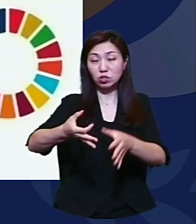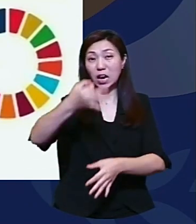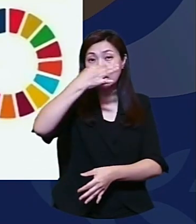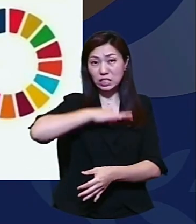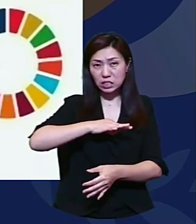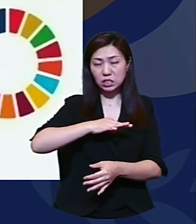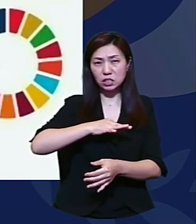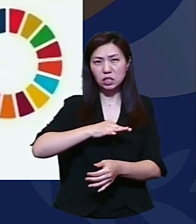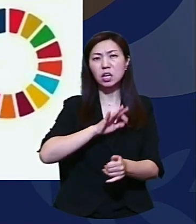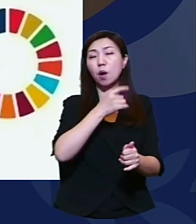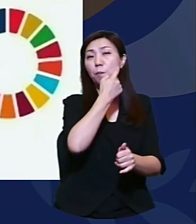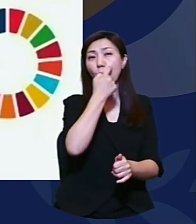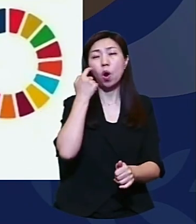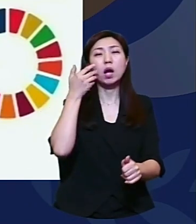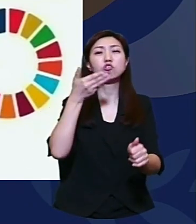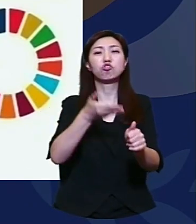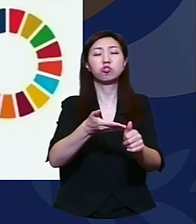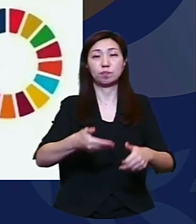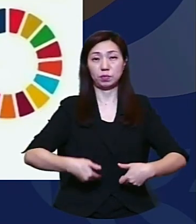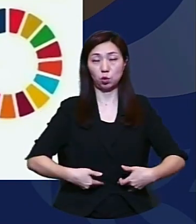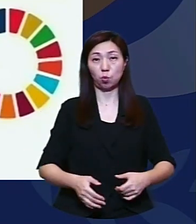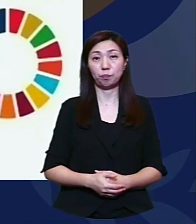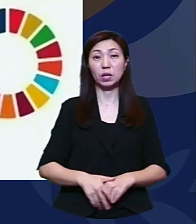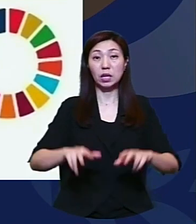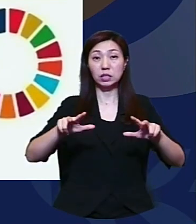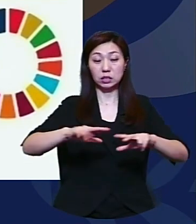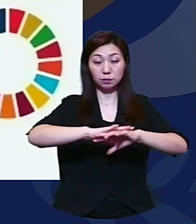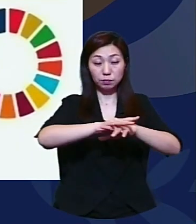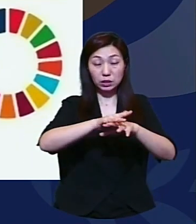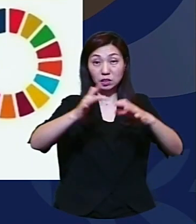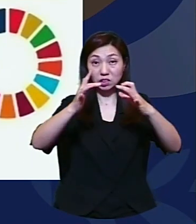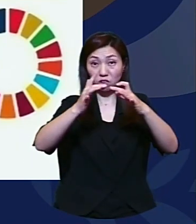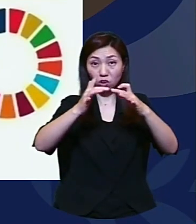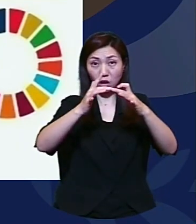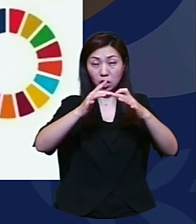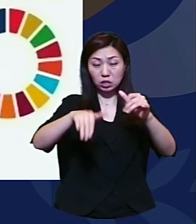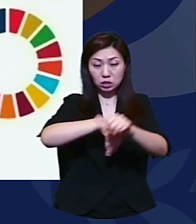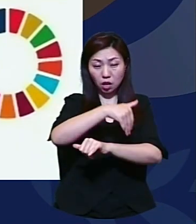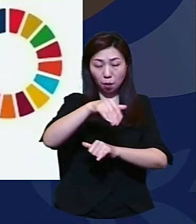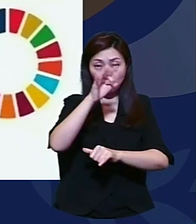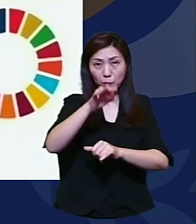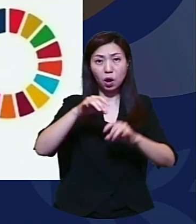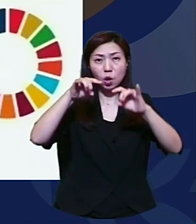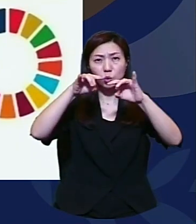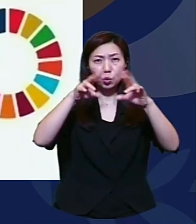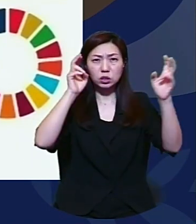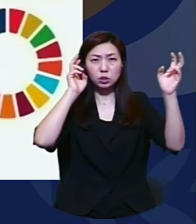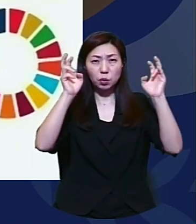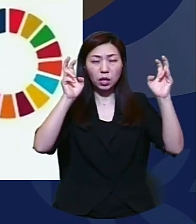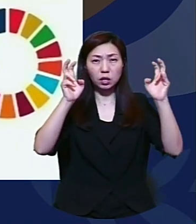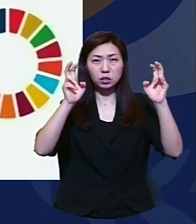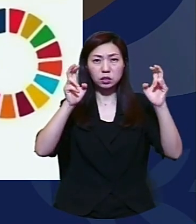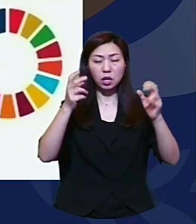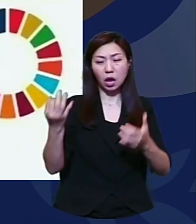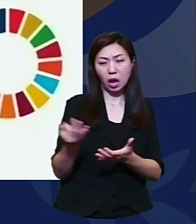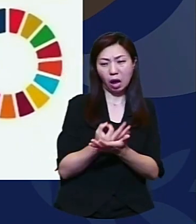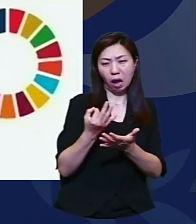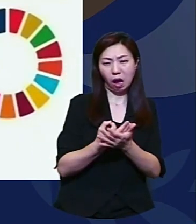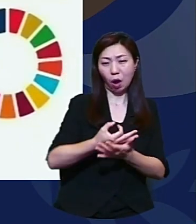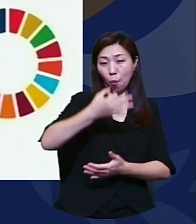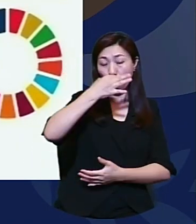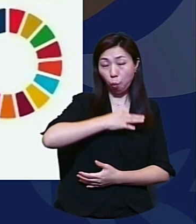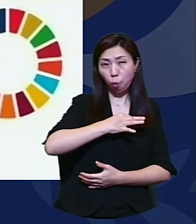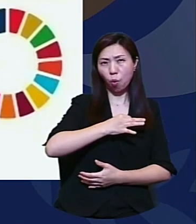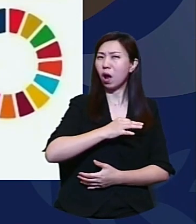today's networked economies, telcos and operators are far from the main beneficiaries of improved connectivity. The fact needs to